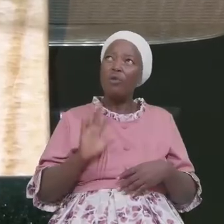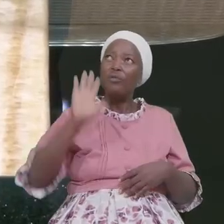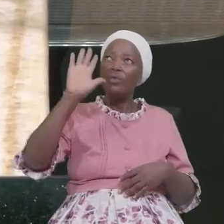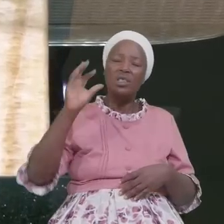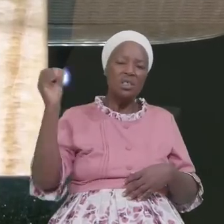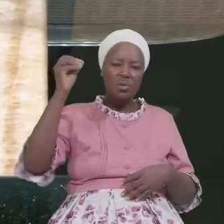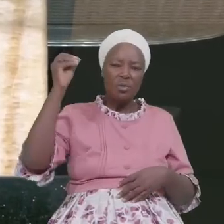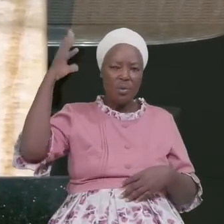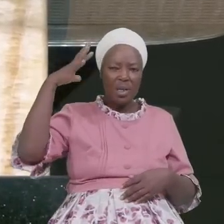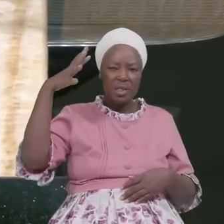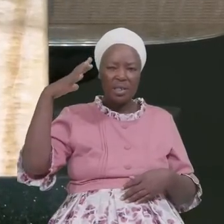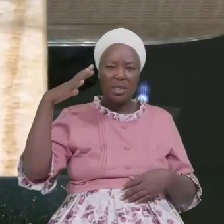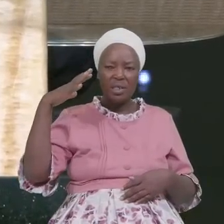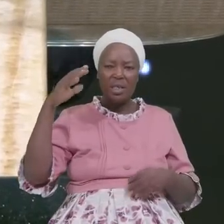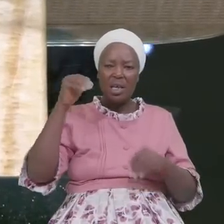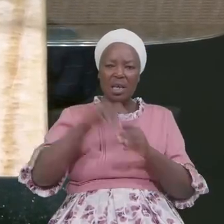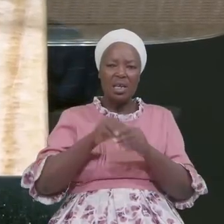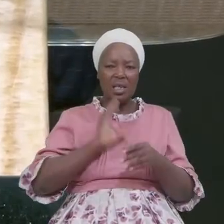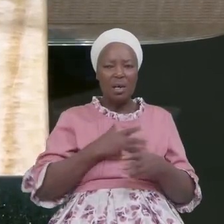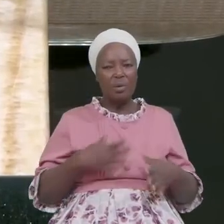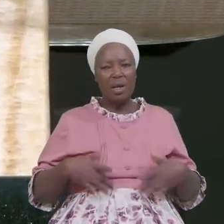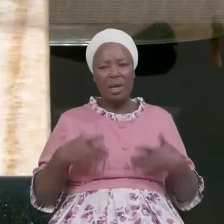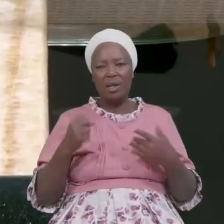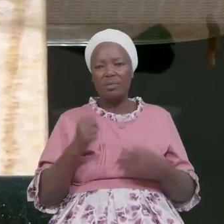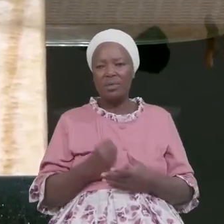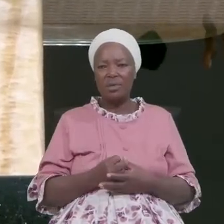grace in our lives,